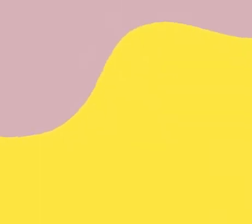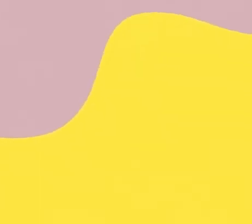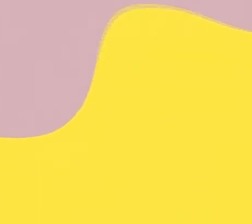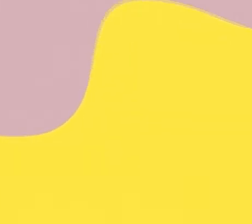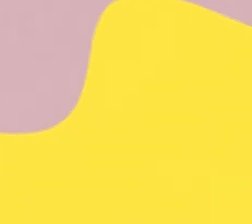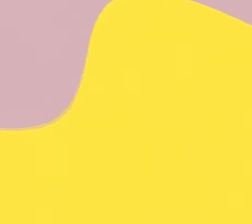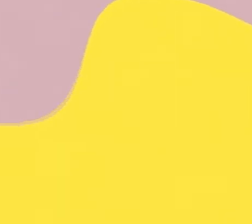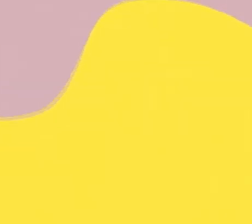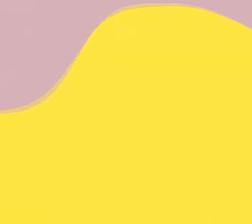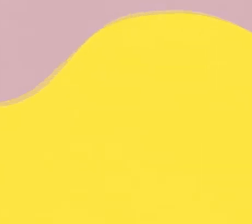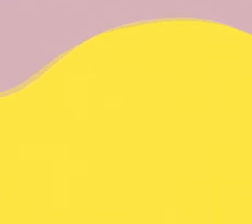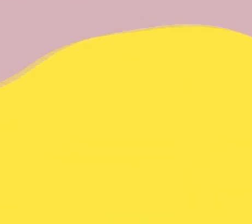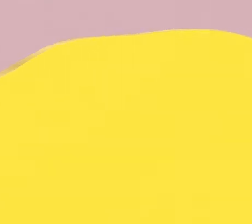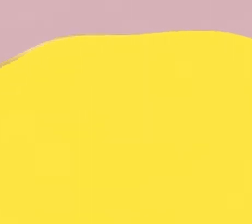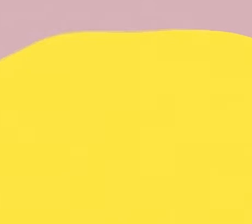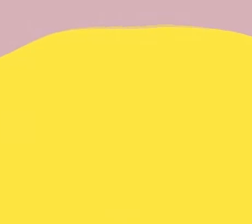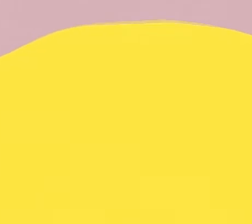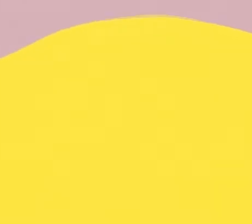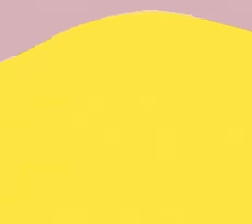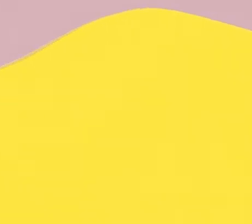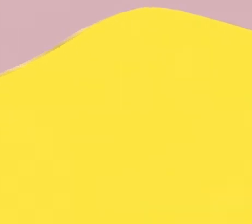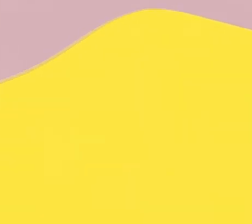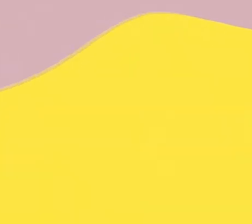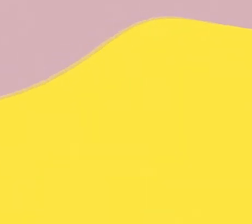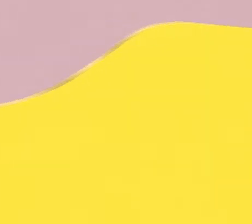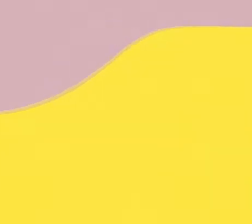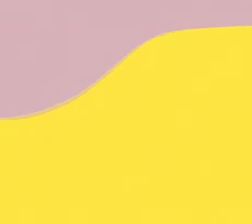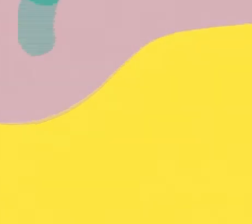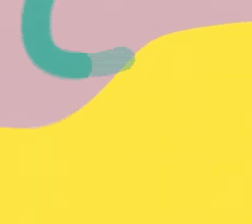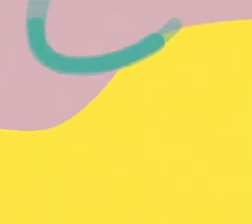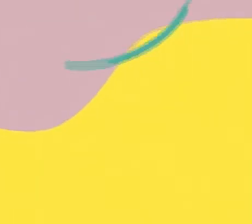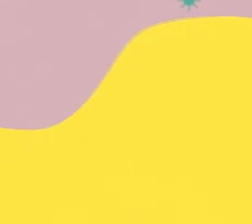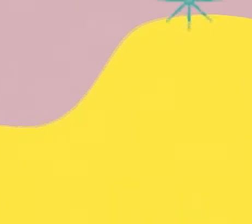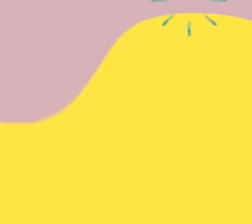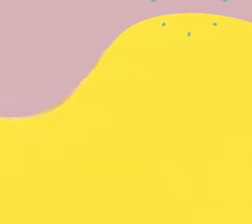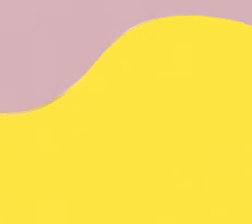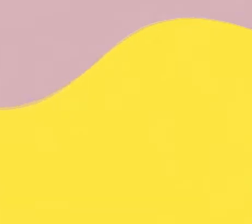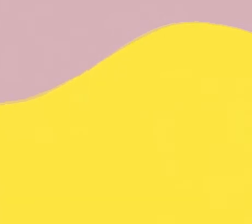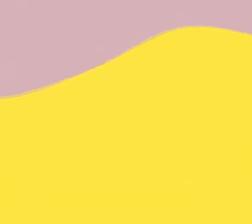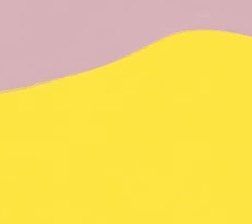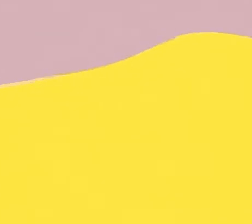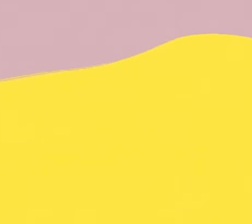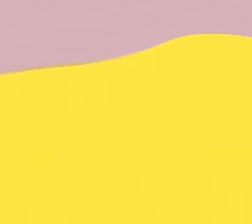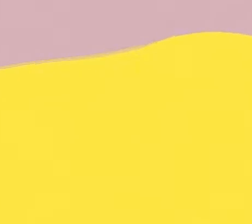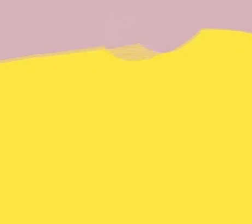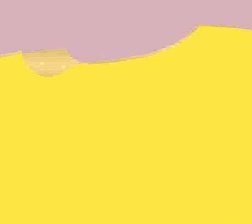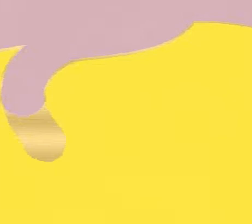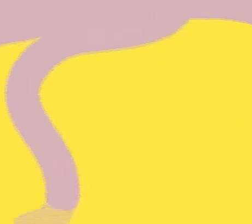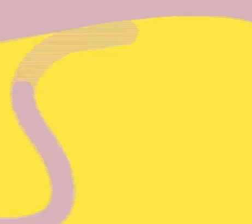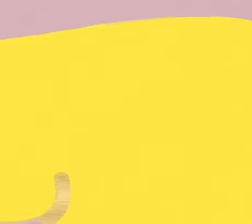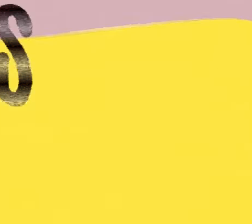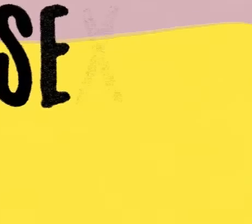the experiences and leadership of Black queer, trans, gender non-conforming,